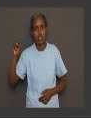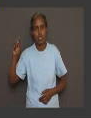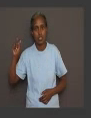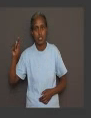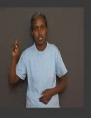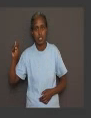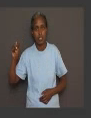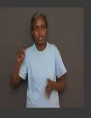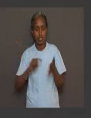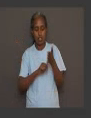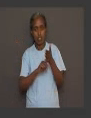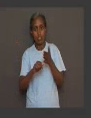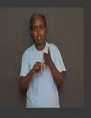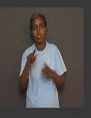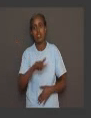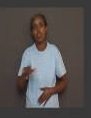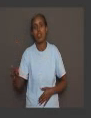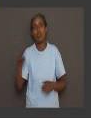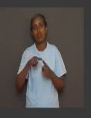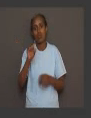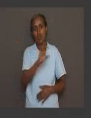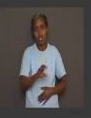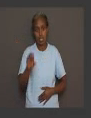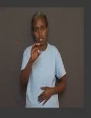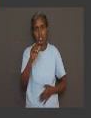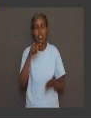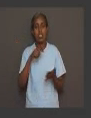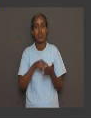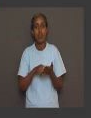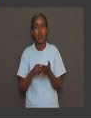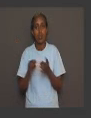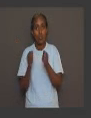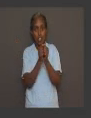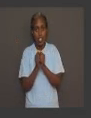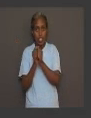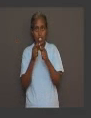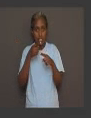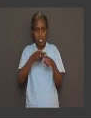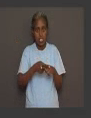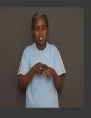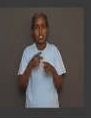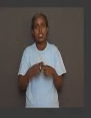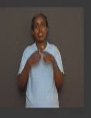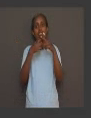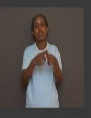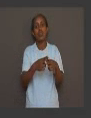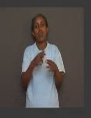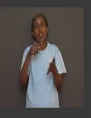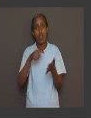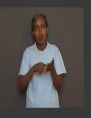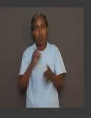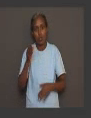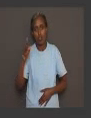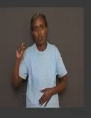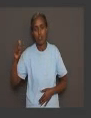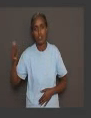circle. The point of intersection is called the point of